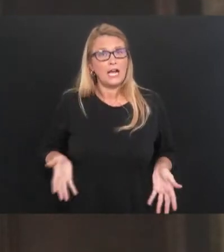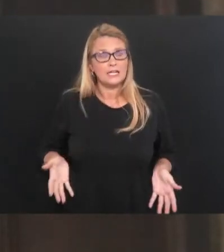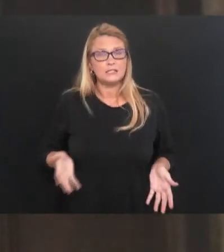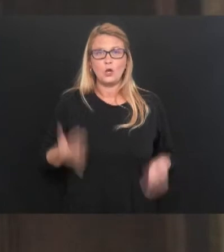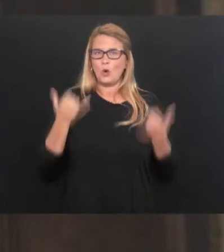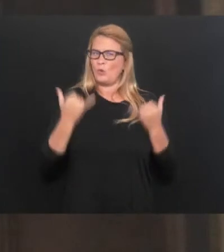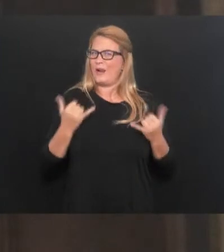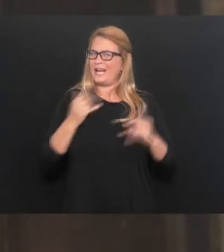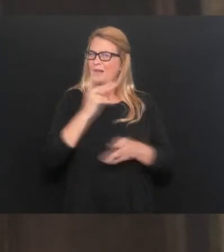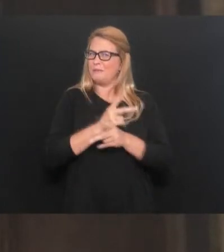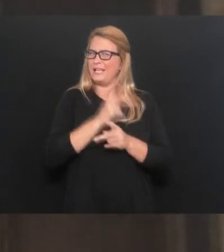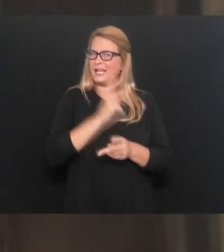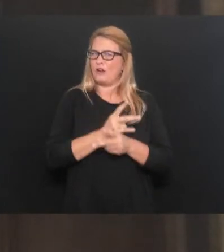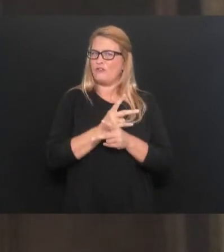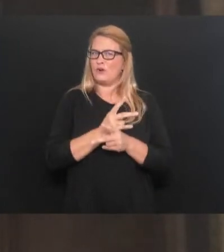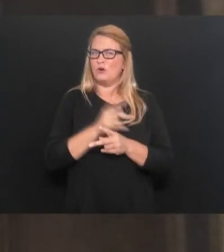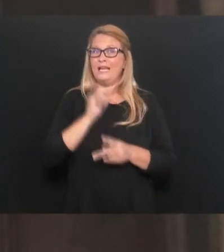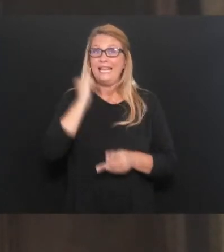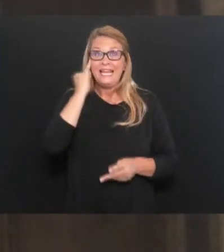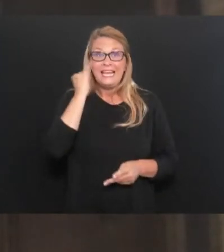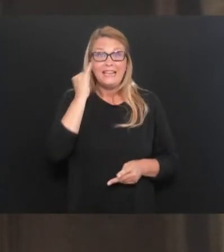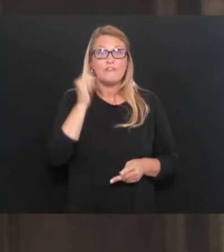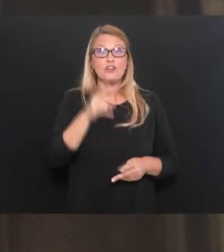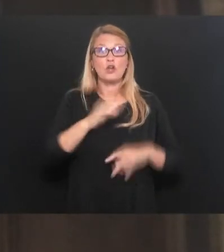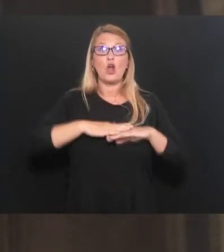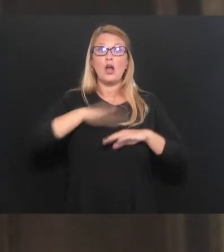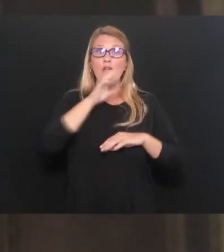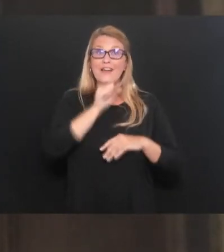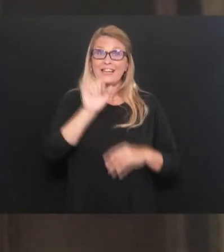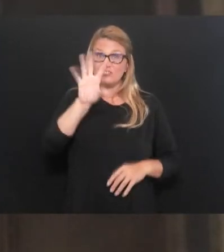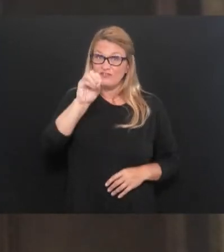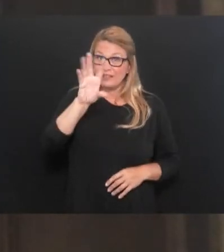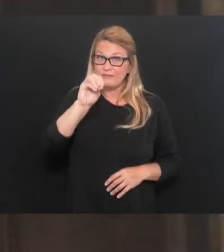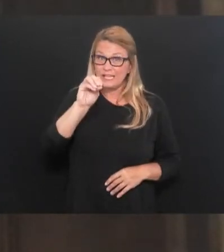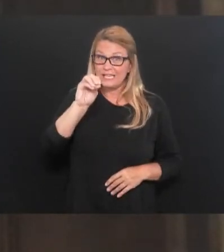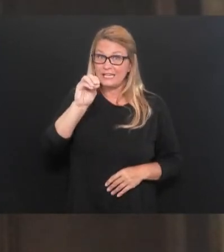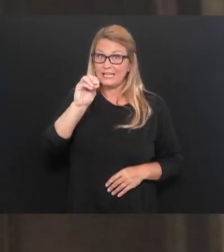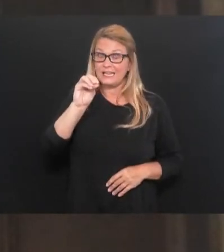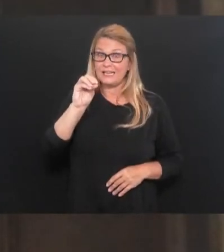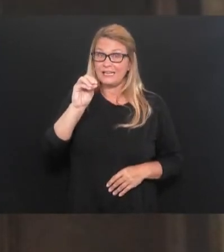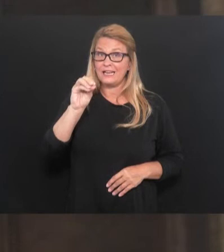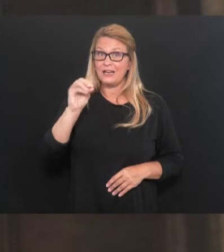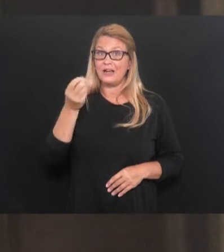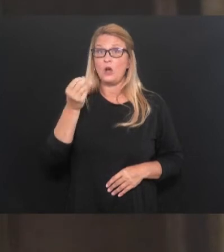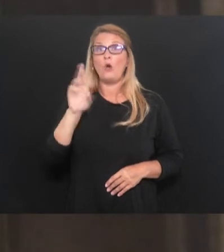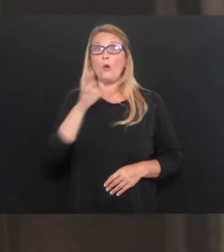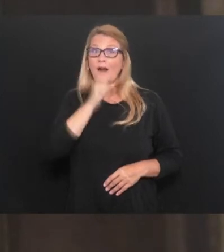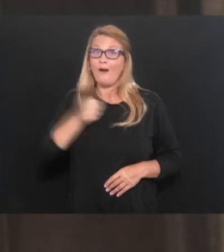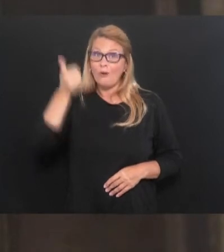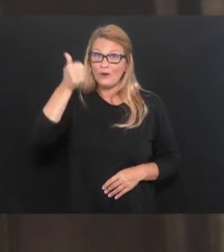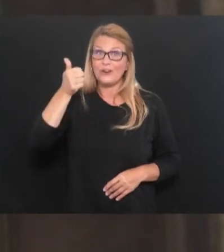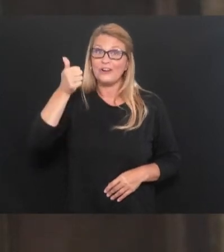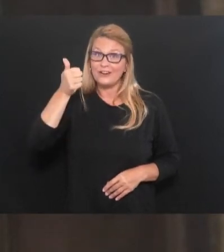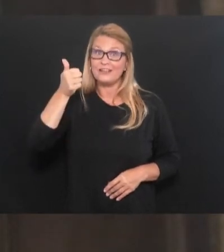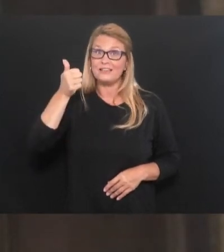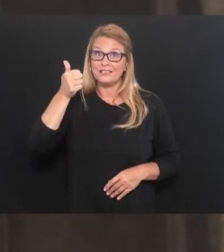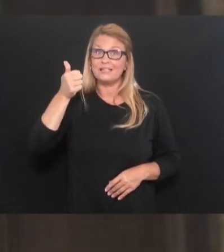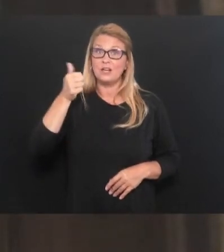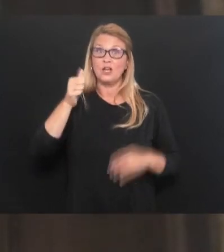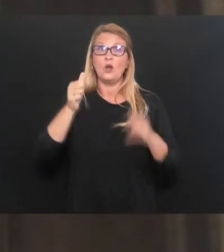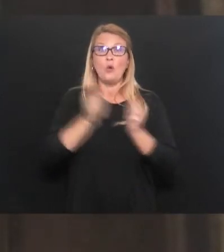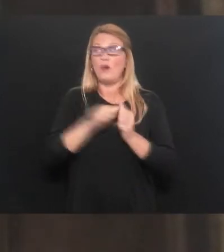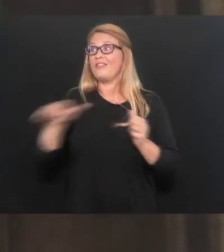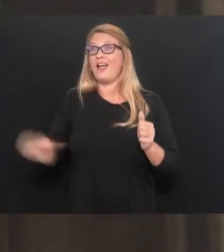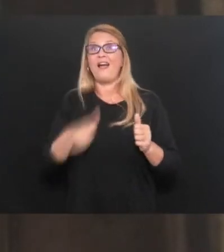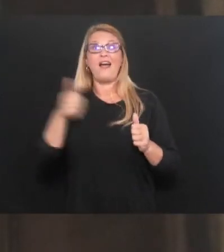careful, particularly if you're in that vulnerable over 50-year-old population or older, particularly with pre-existing